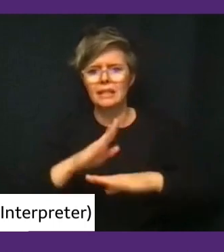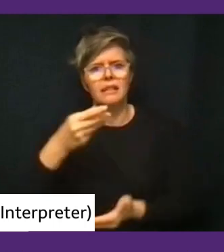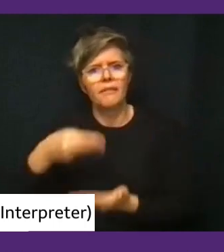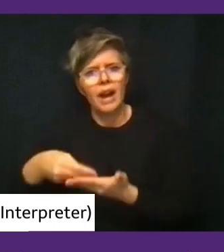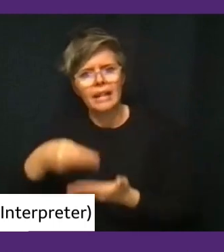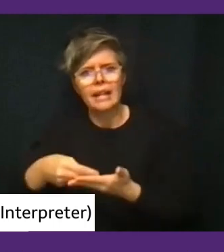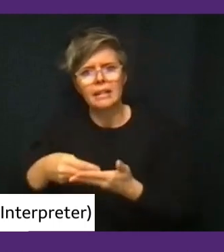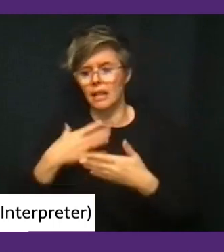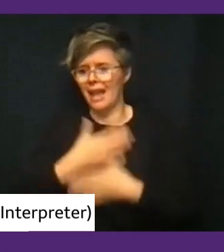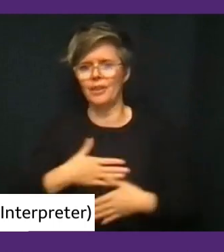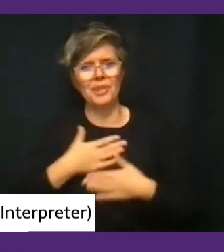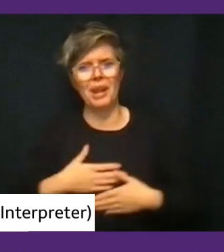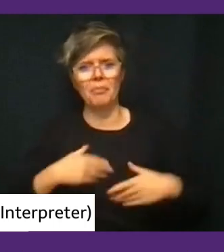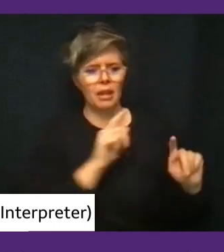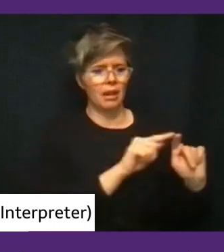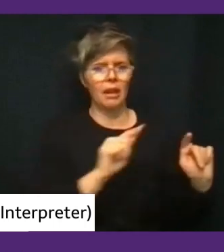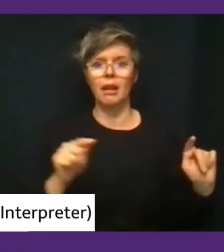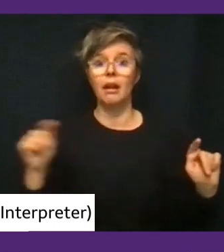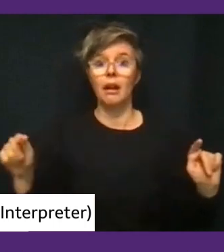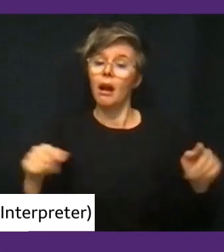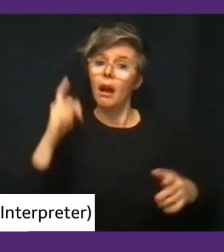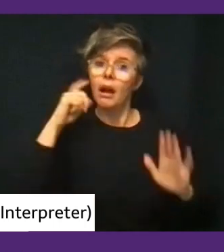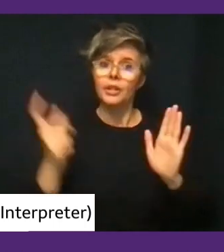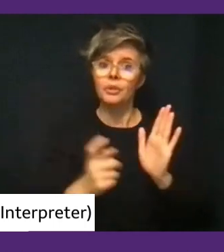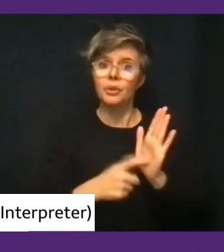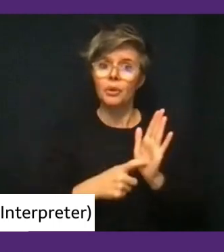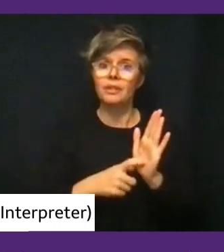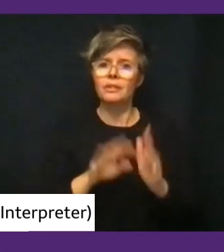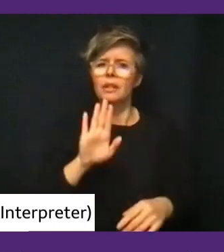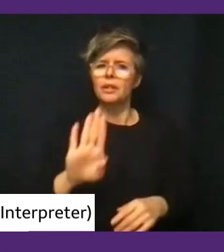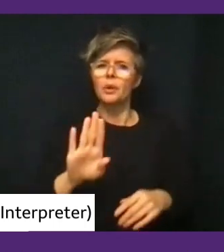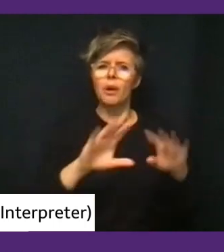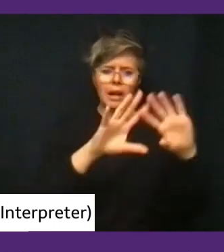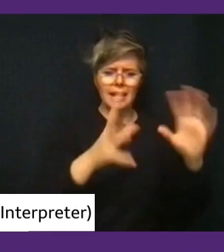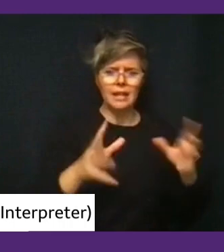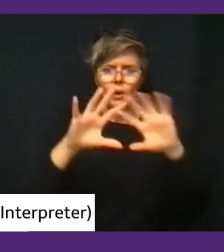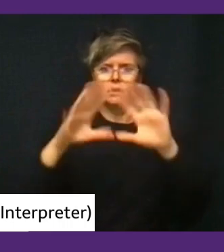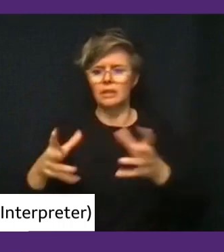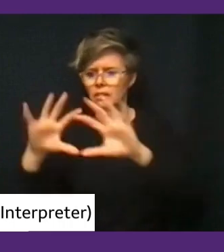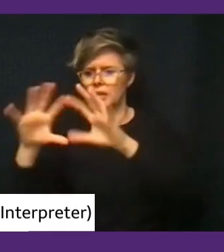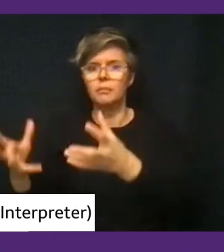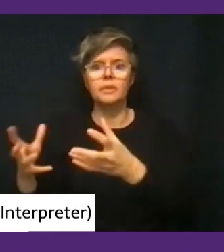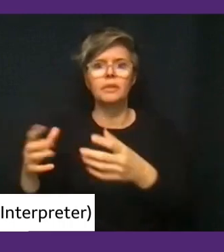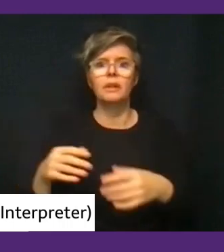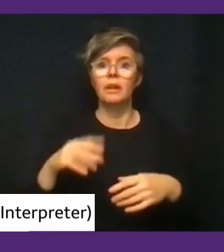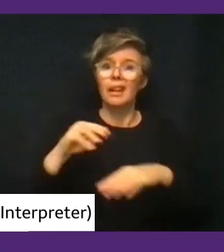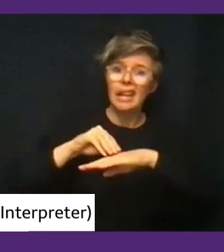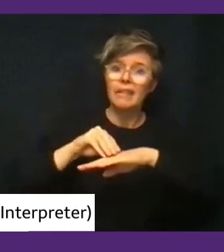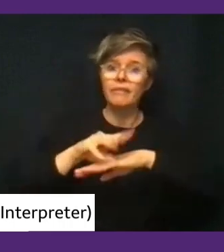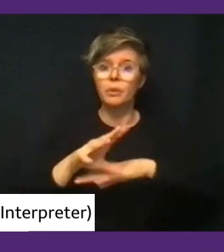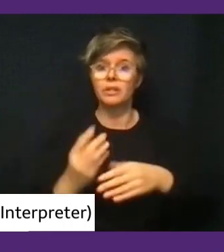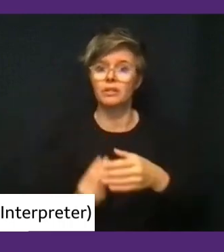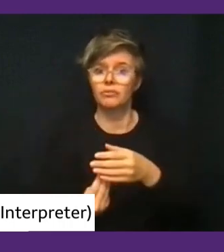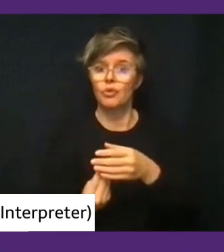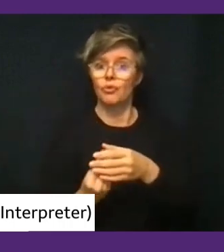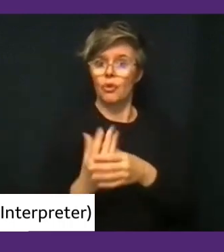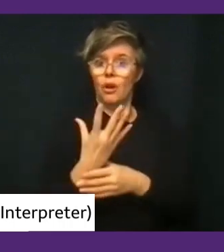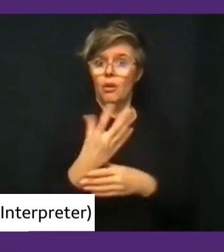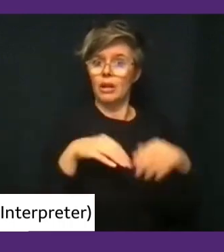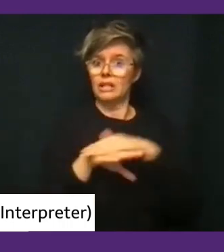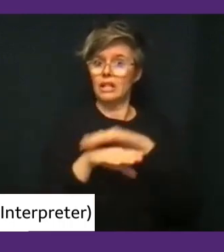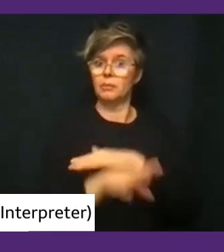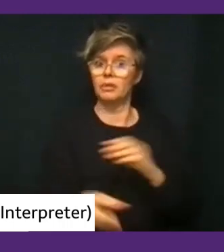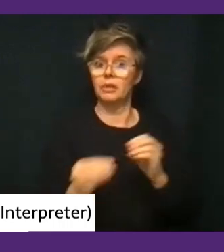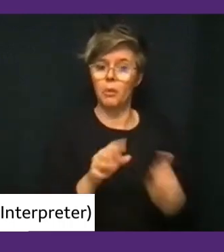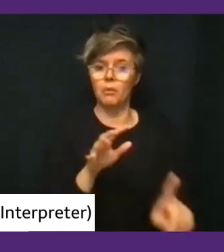how are you seeing that influence grow in the ecosystems around you? You know, the customers are coming to you for your services. And how is